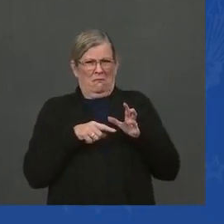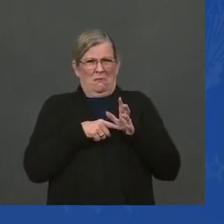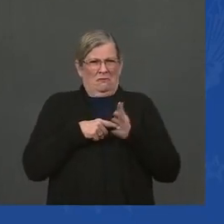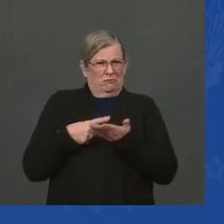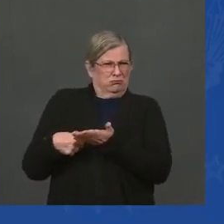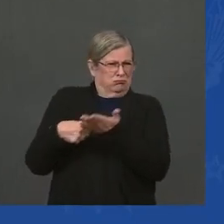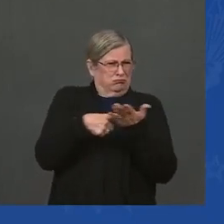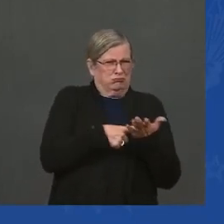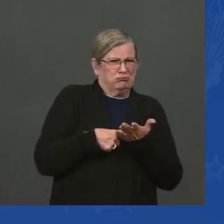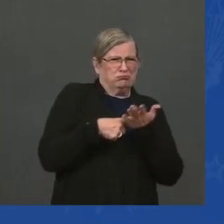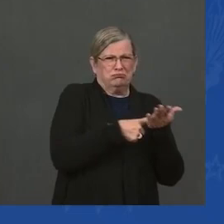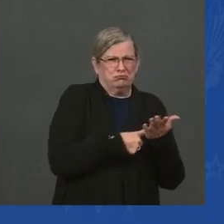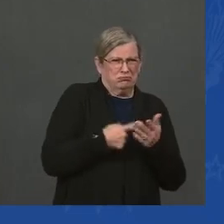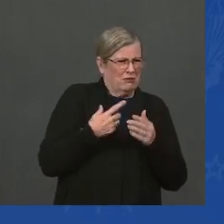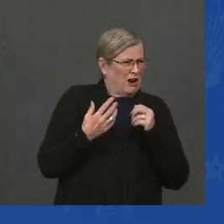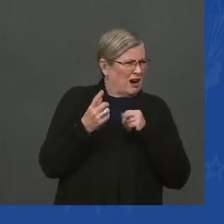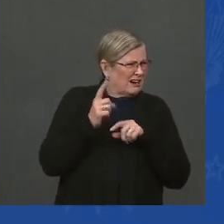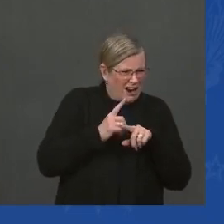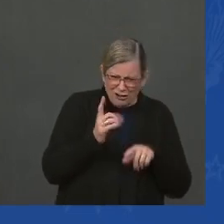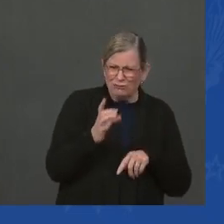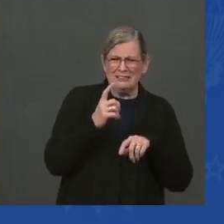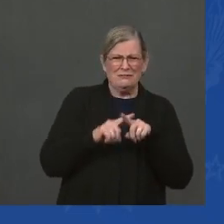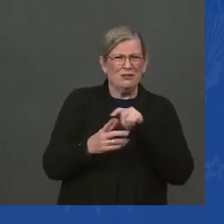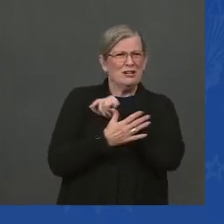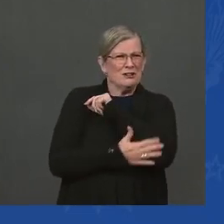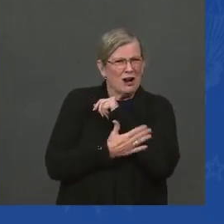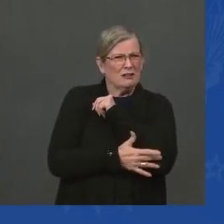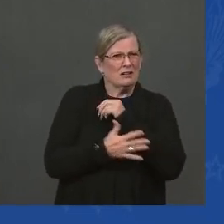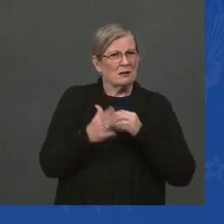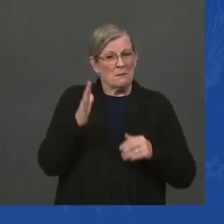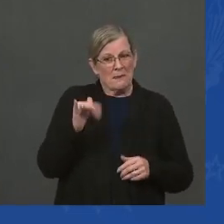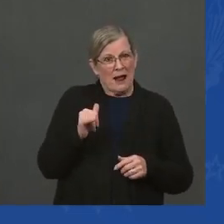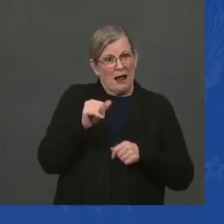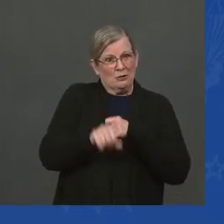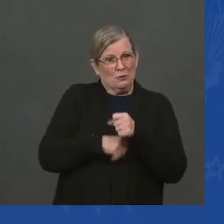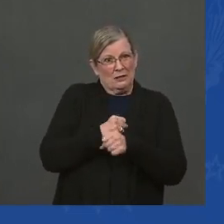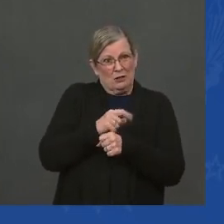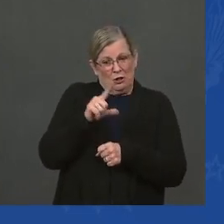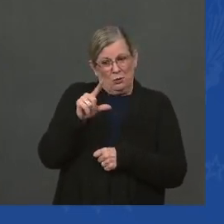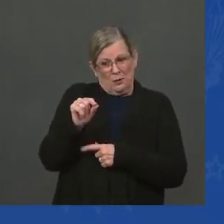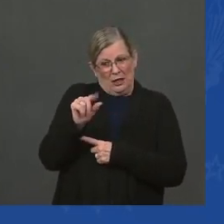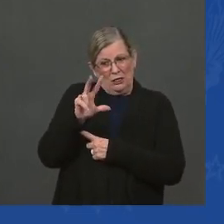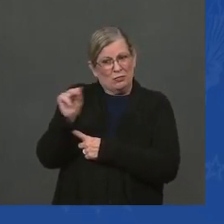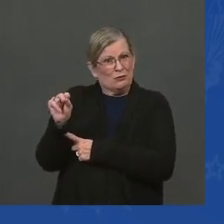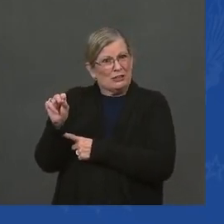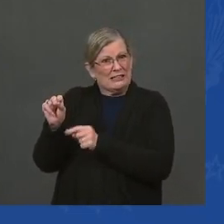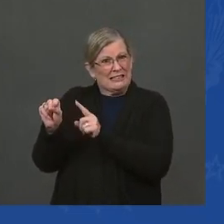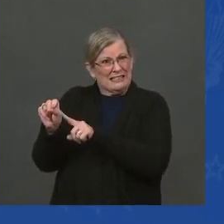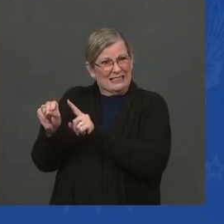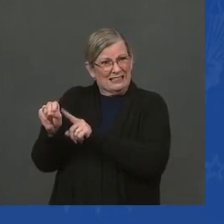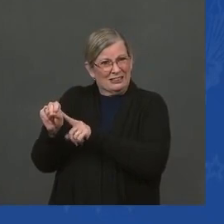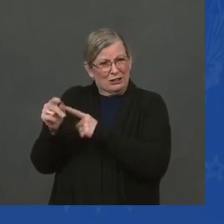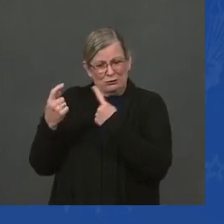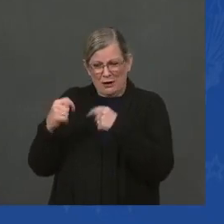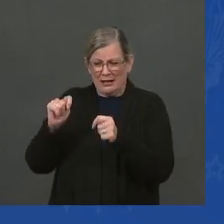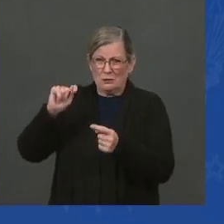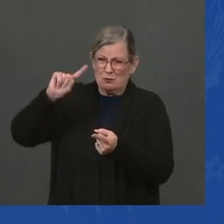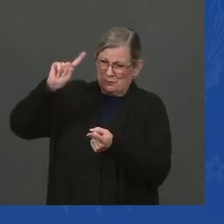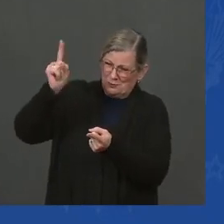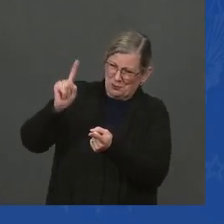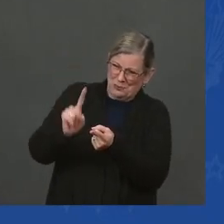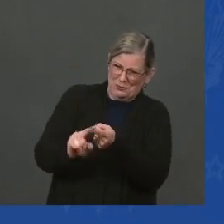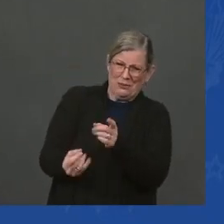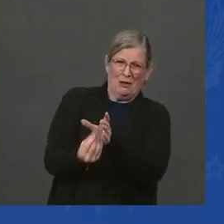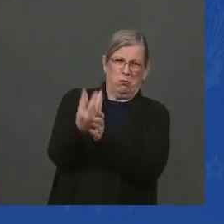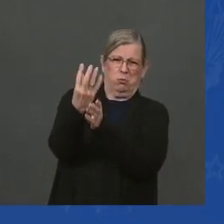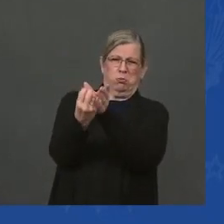by 2030. That is, and methane is 25 times more toxic to the environment than CO2.